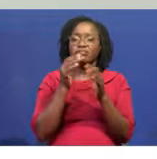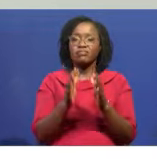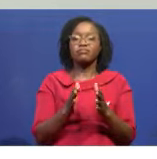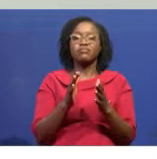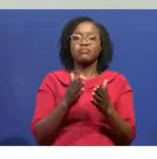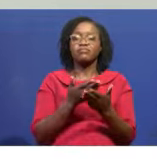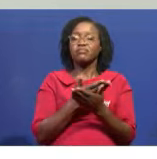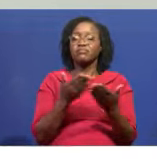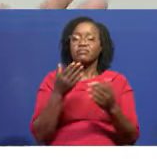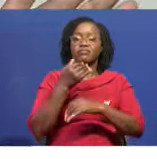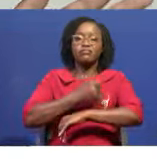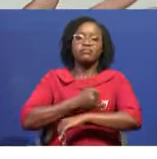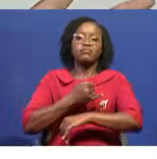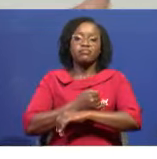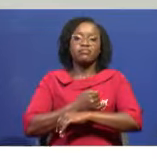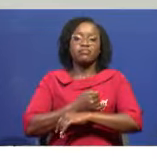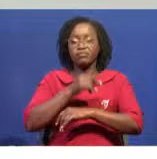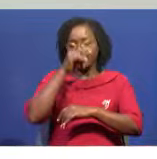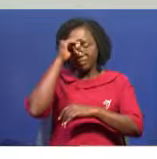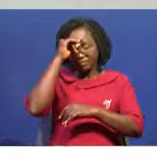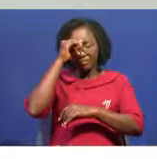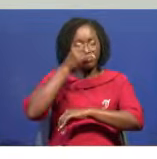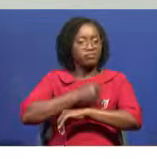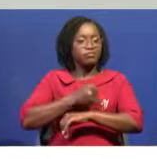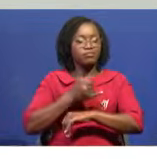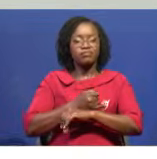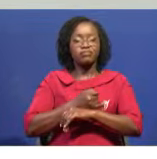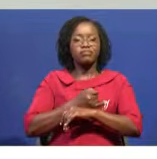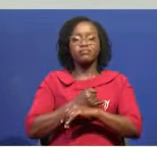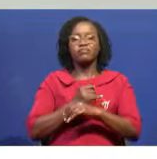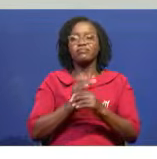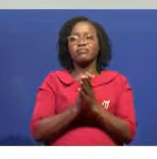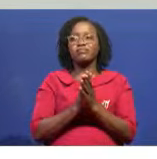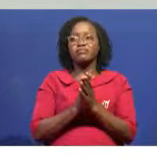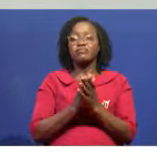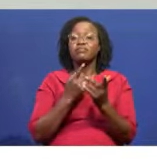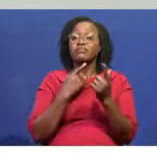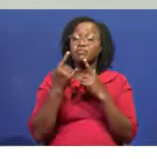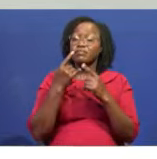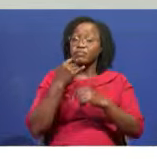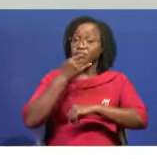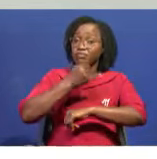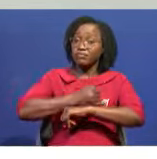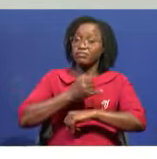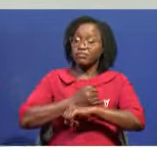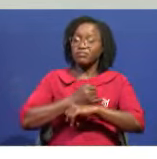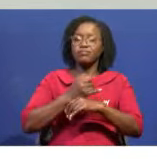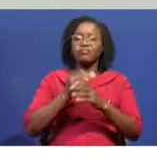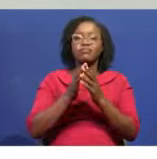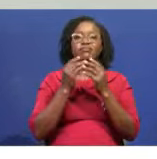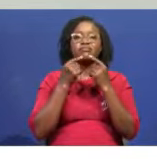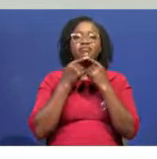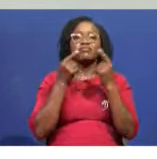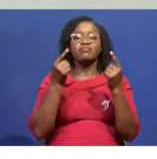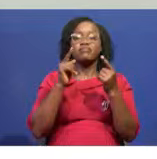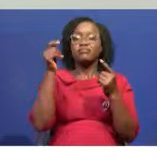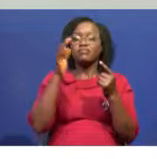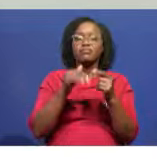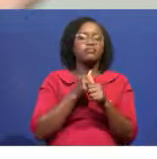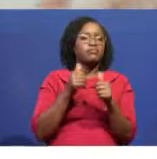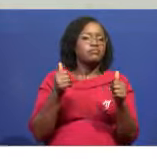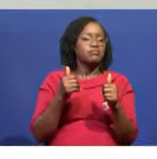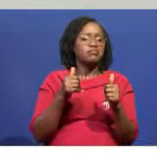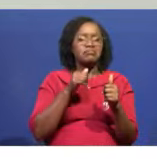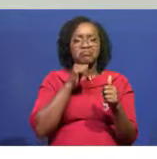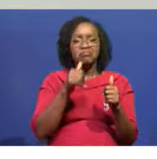in those particular institutions, but the government institutions in the health ministry are supposed to tell those institutions to inform the Kenyans reliably, so that they do